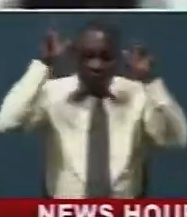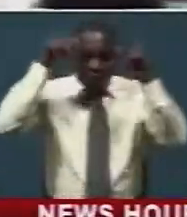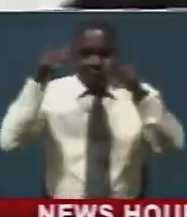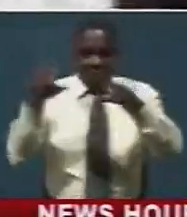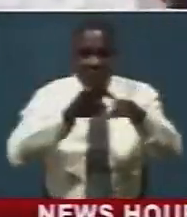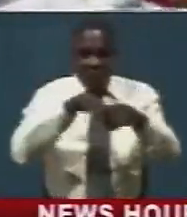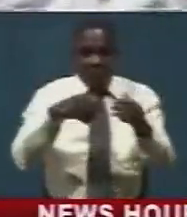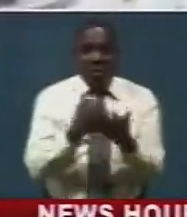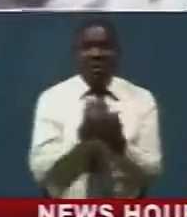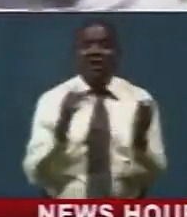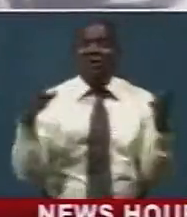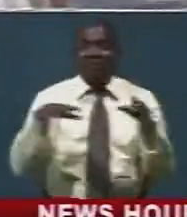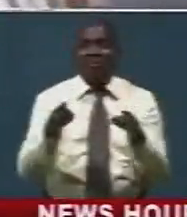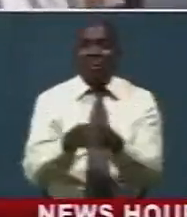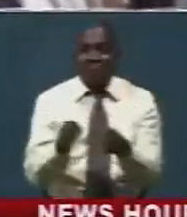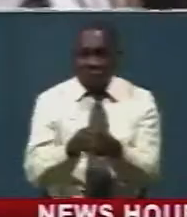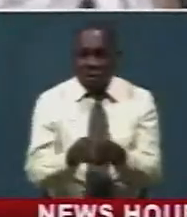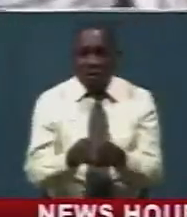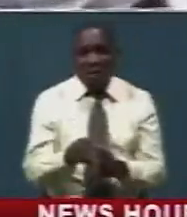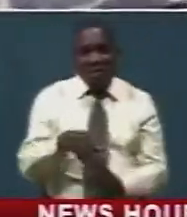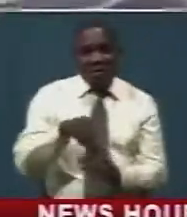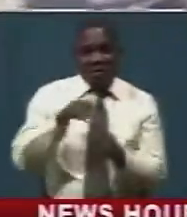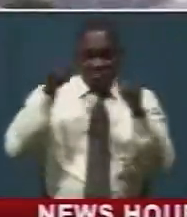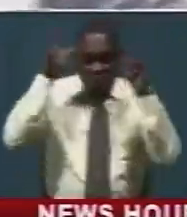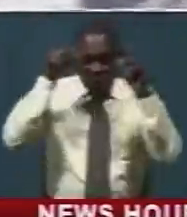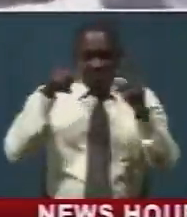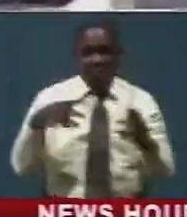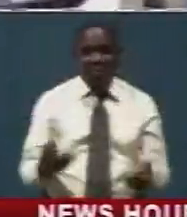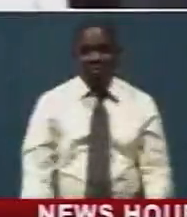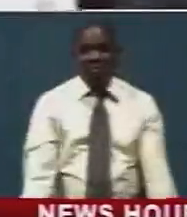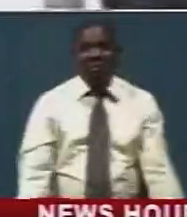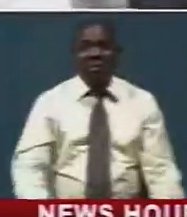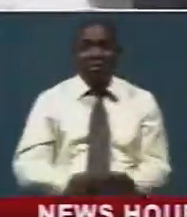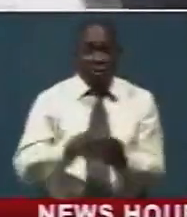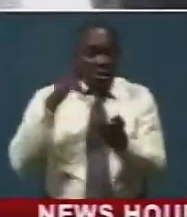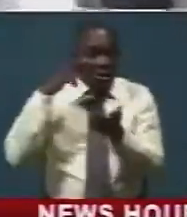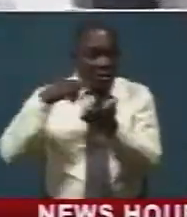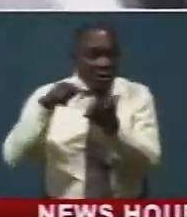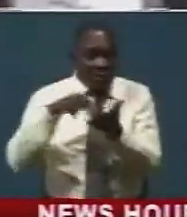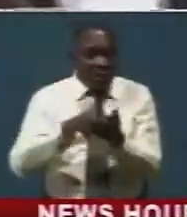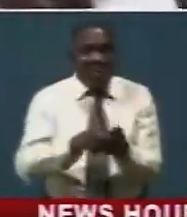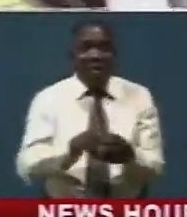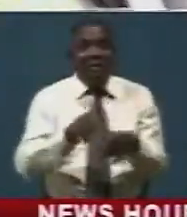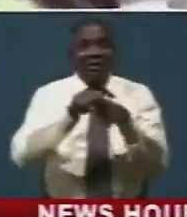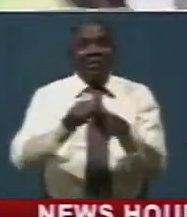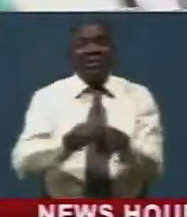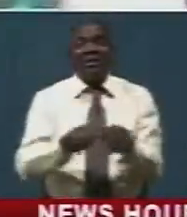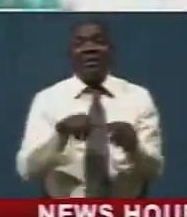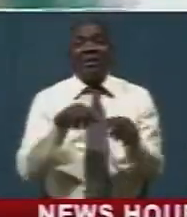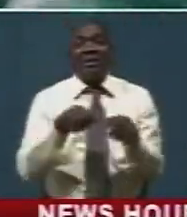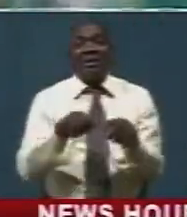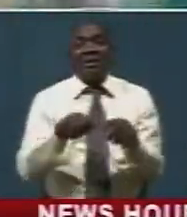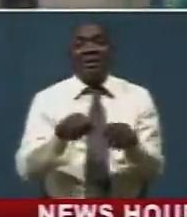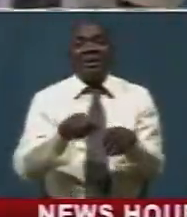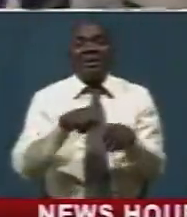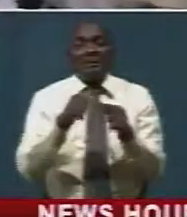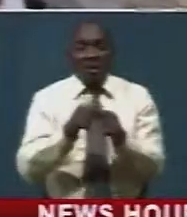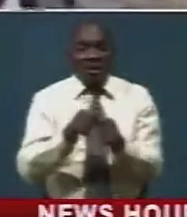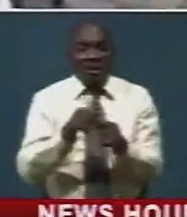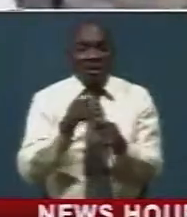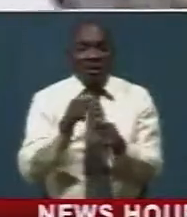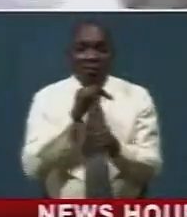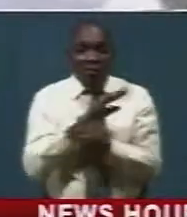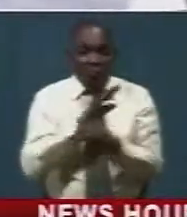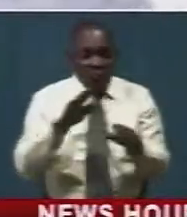the country. They lead mostly necessitous residents within their traditional areas and vulnerable to the political